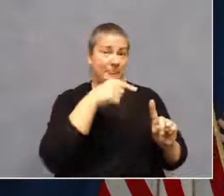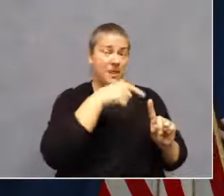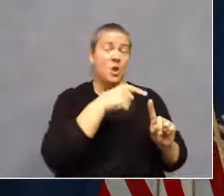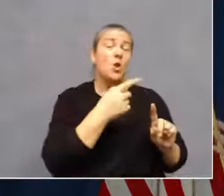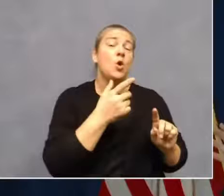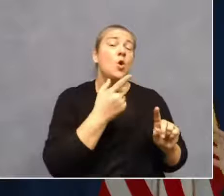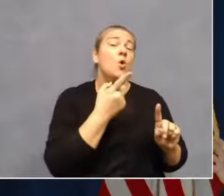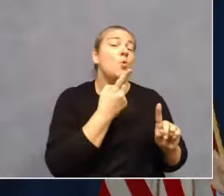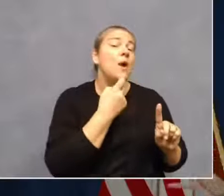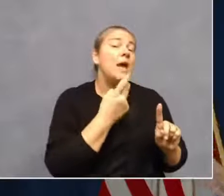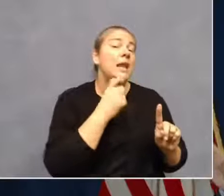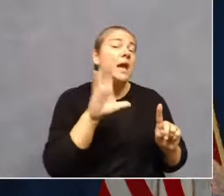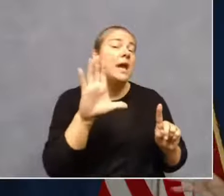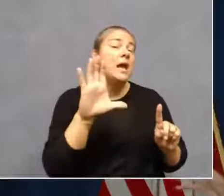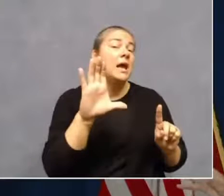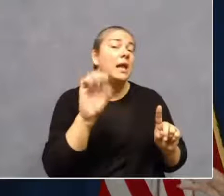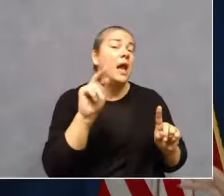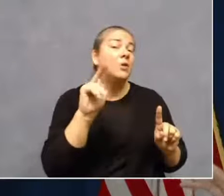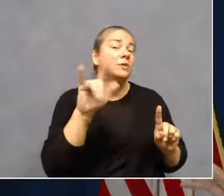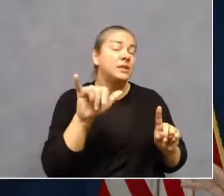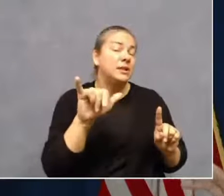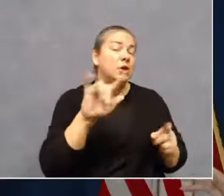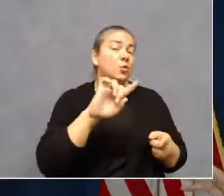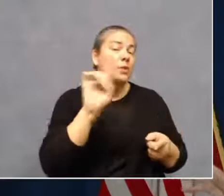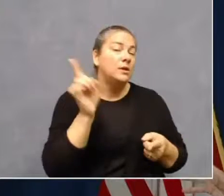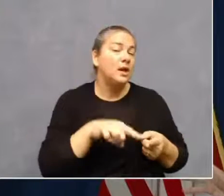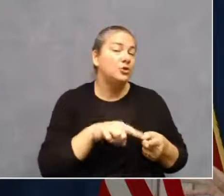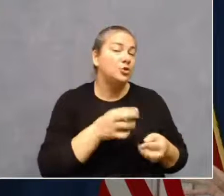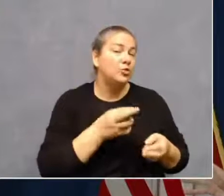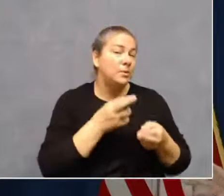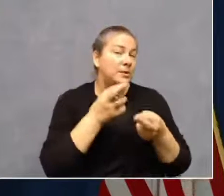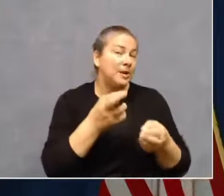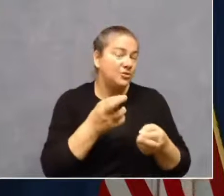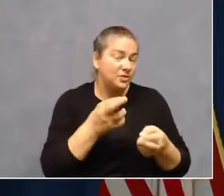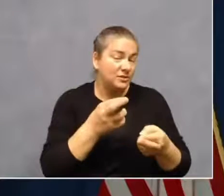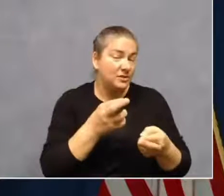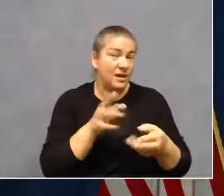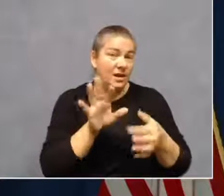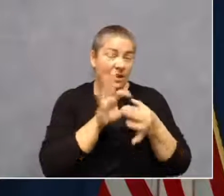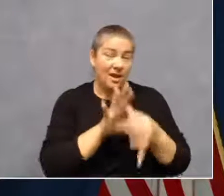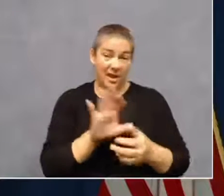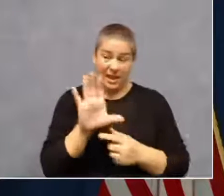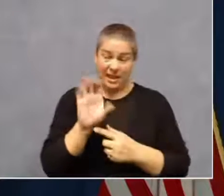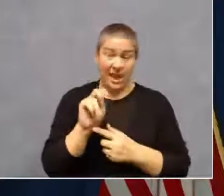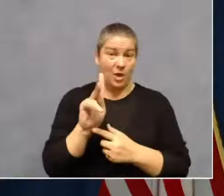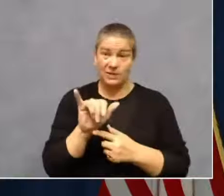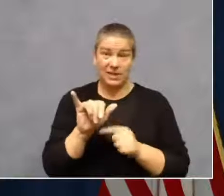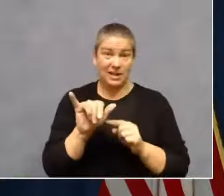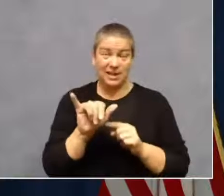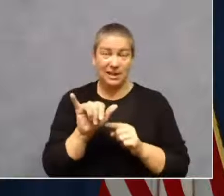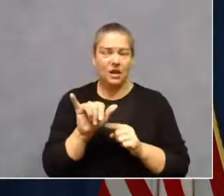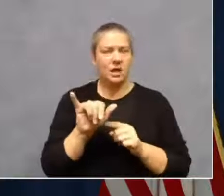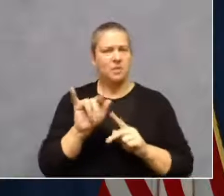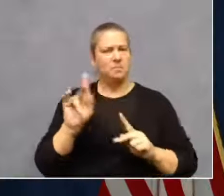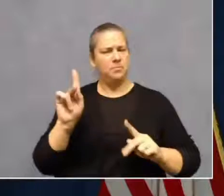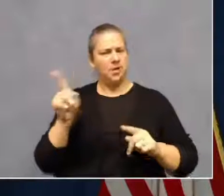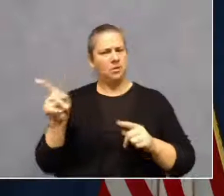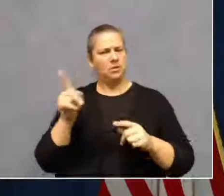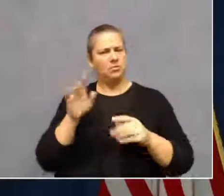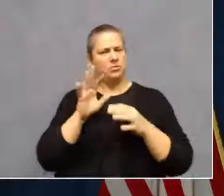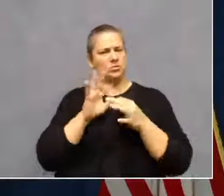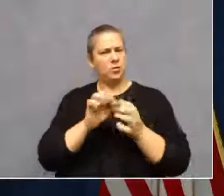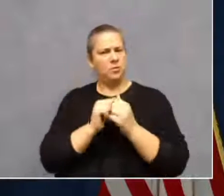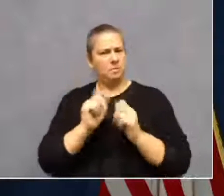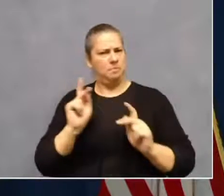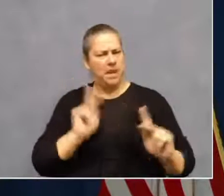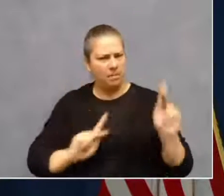county reduction recommendations aren't just to the county, they're to the people of our Commonwealth. Because if you're